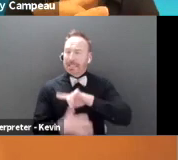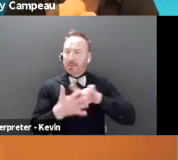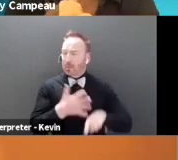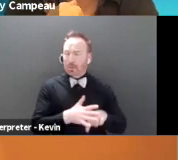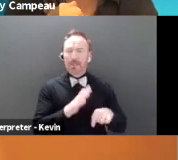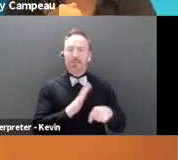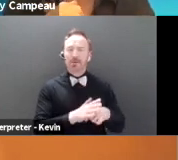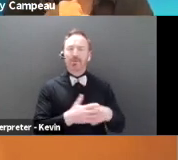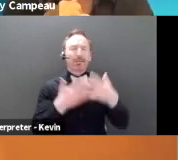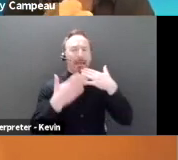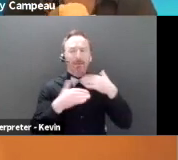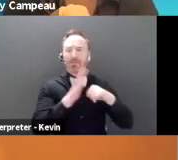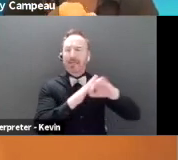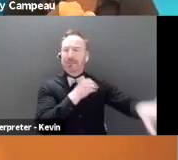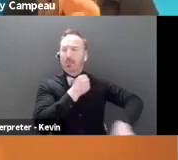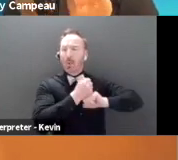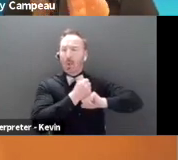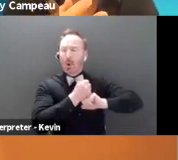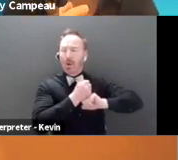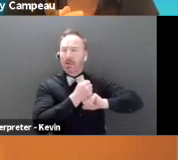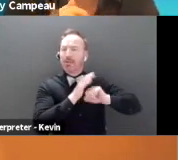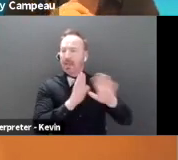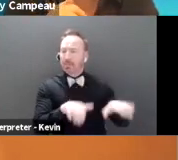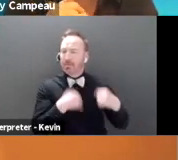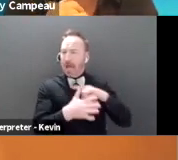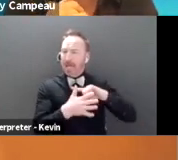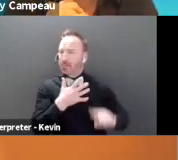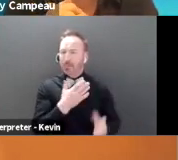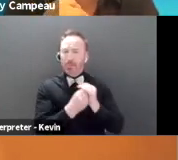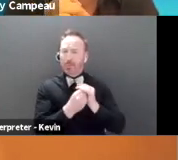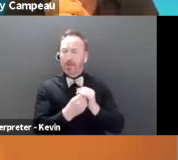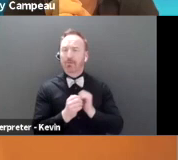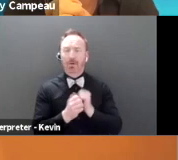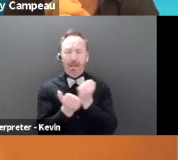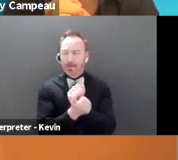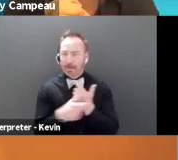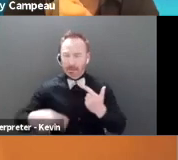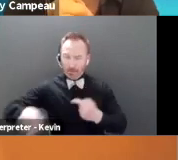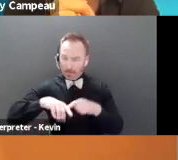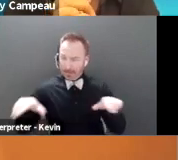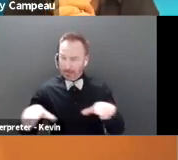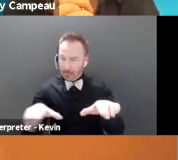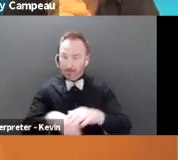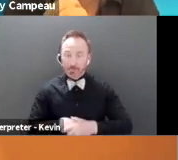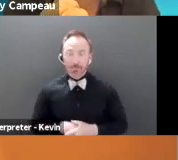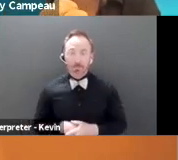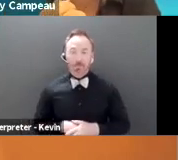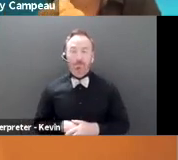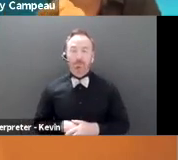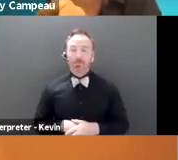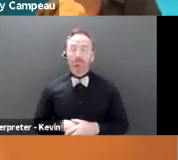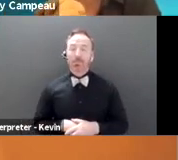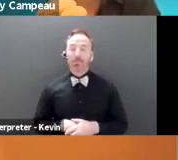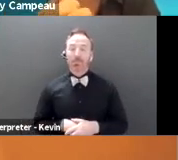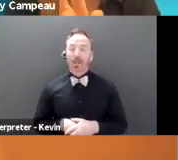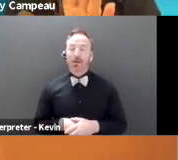for all of the support that you give us in everything that we do. So before I go too much further, I